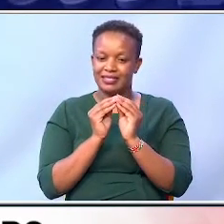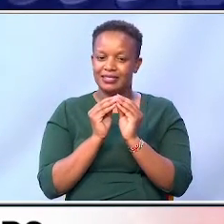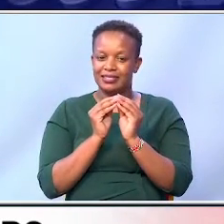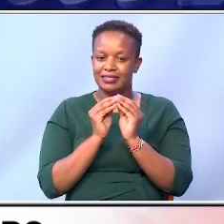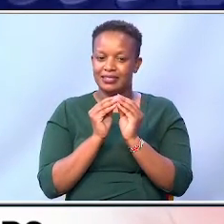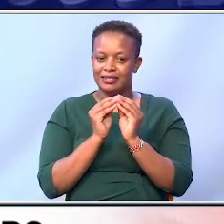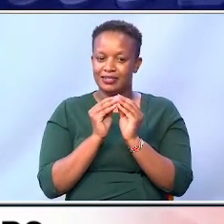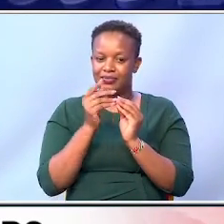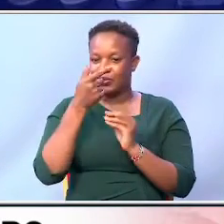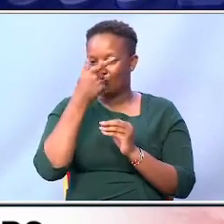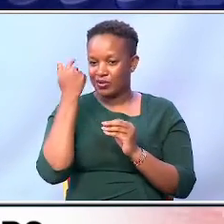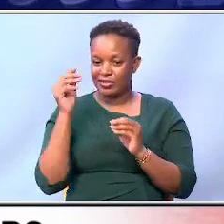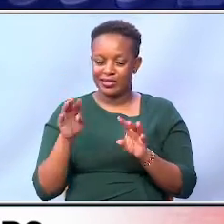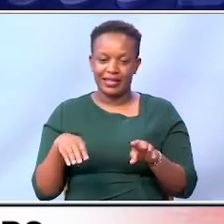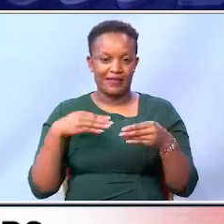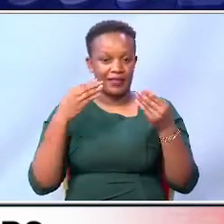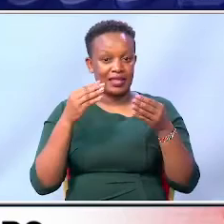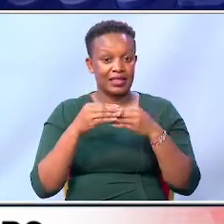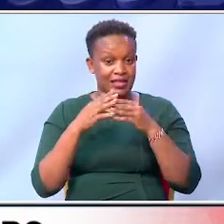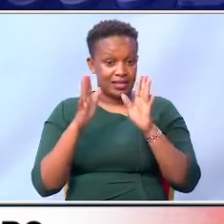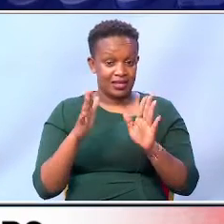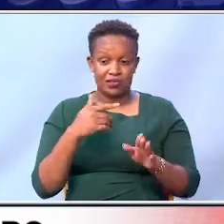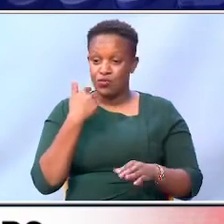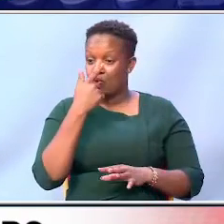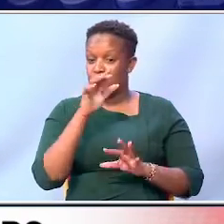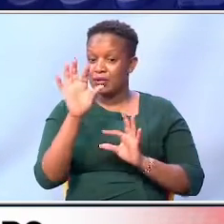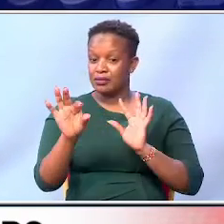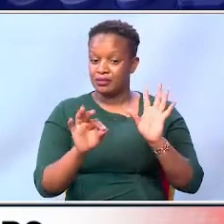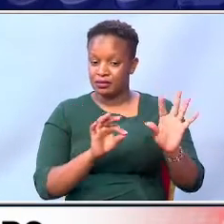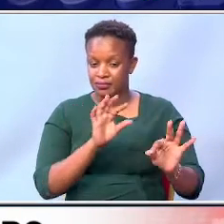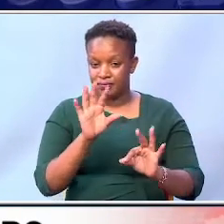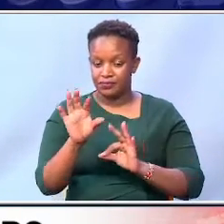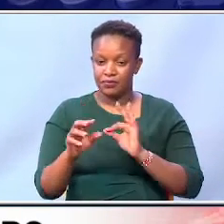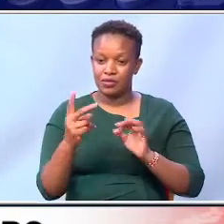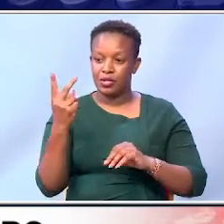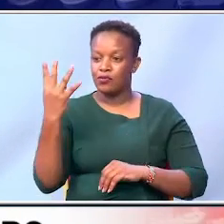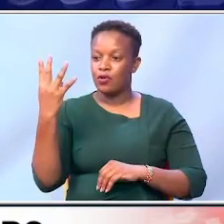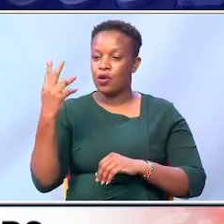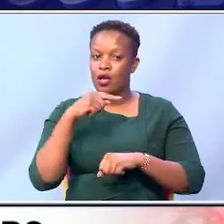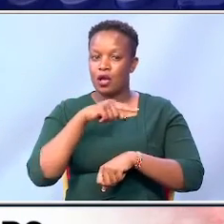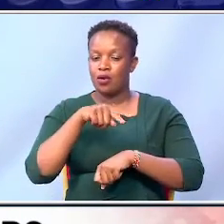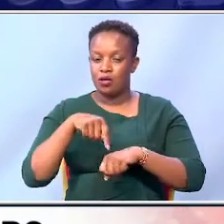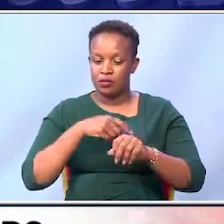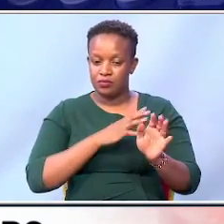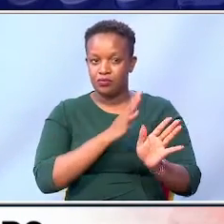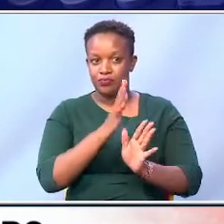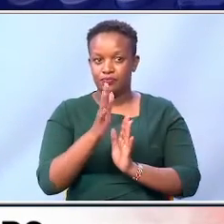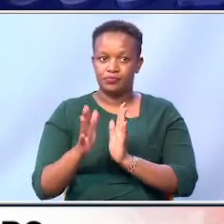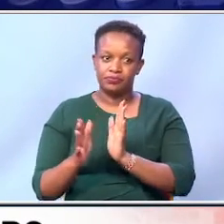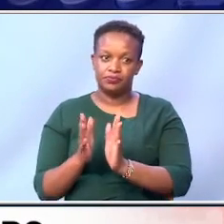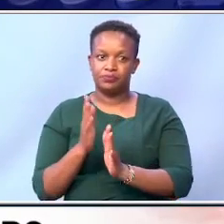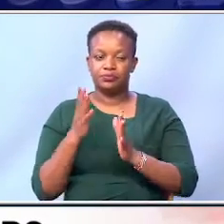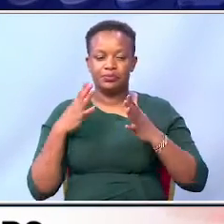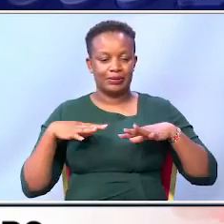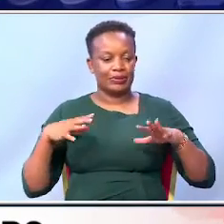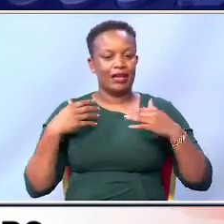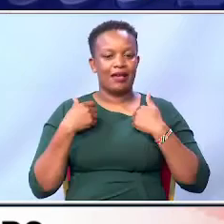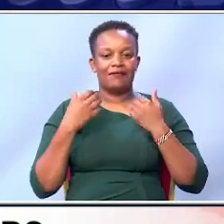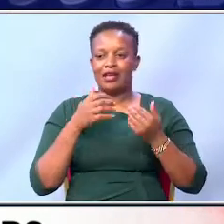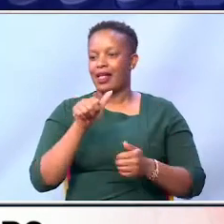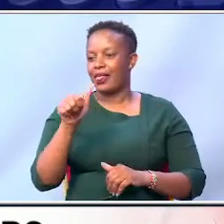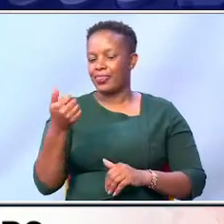atakupea viongozi ambao wamechaguliwa masaa 24 kujitayarisha na tuko msimu wa siasa, watu wako na shughuli nyingi